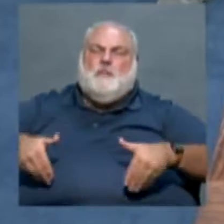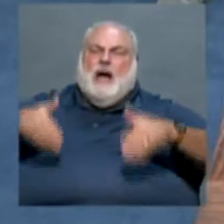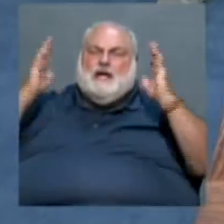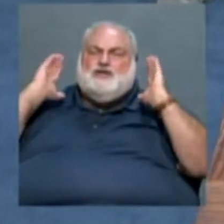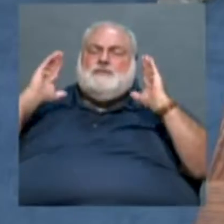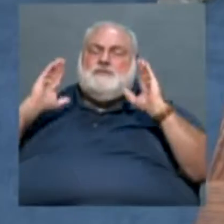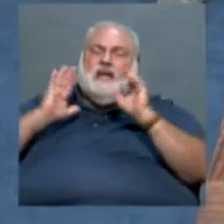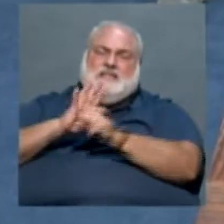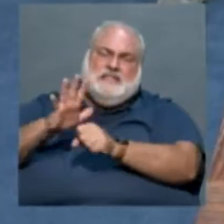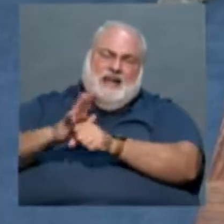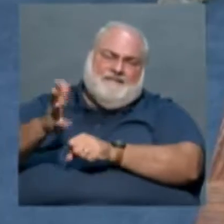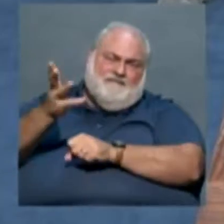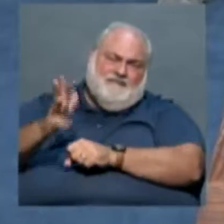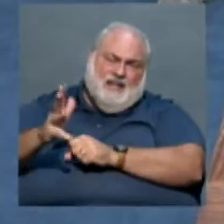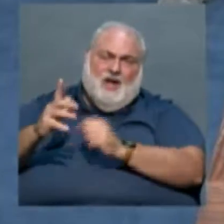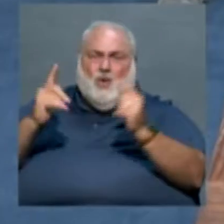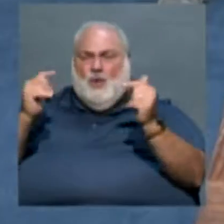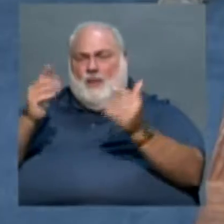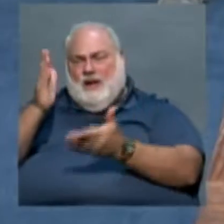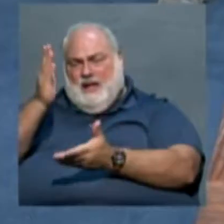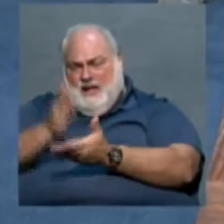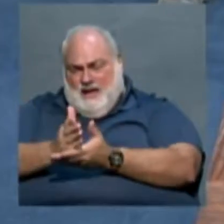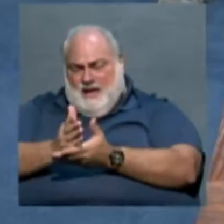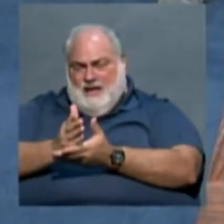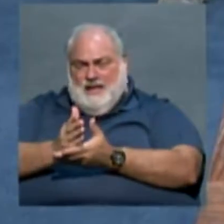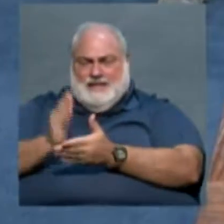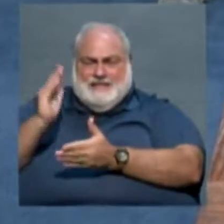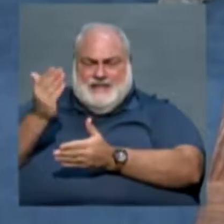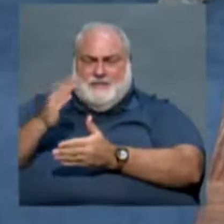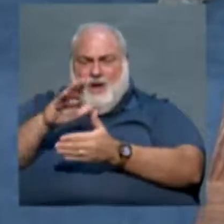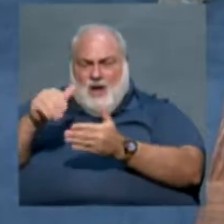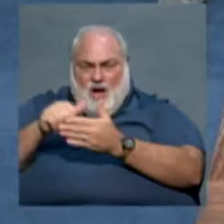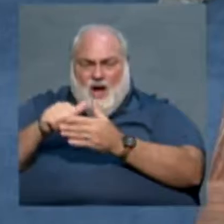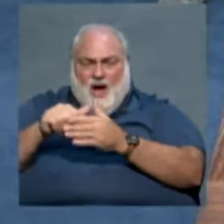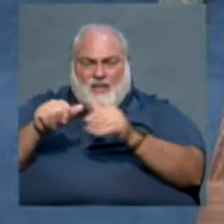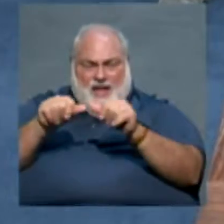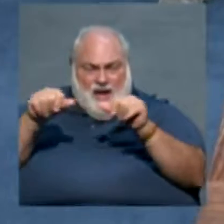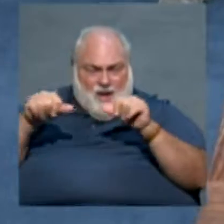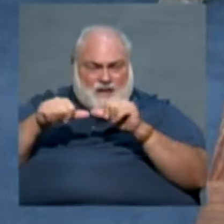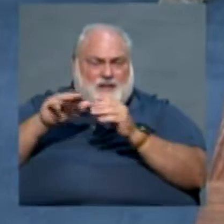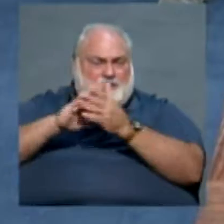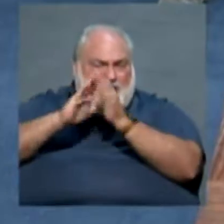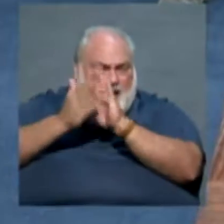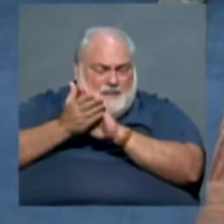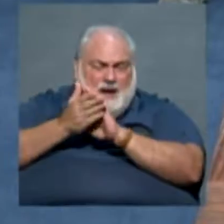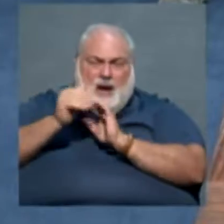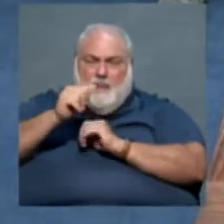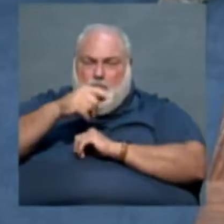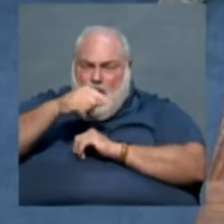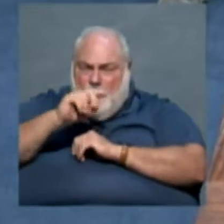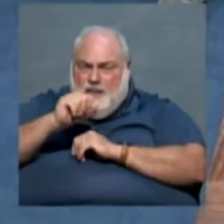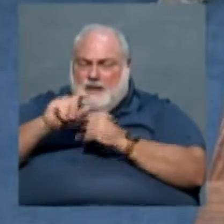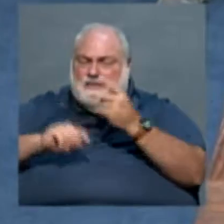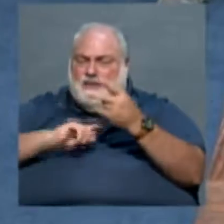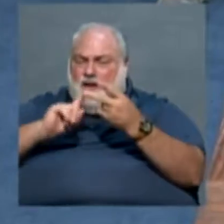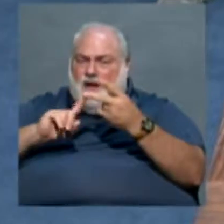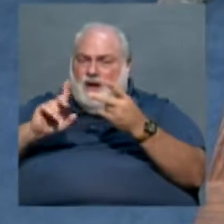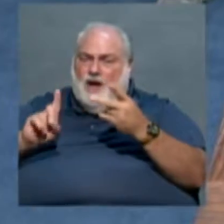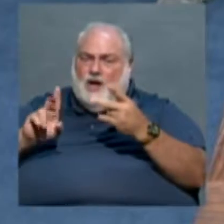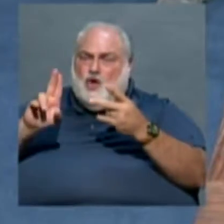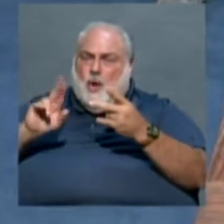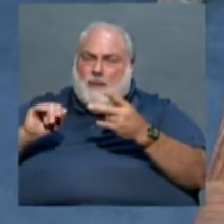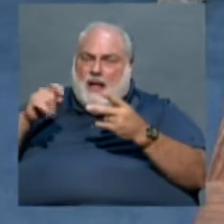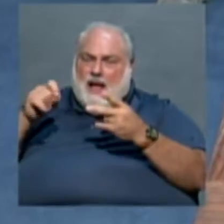us as homeowners. When will this end? It appears every single space is being turned into these apartments and duplexes. This neighborhood was supposed to be for